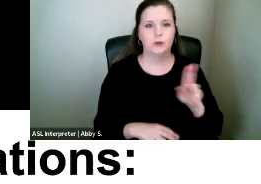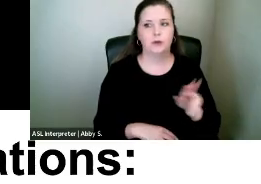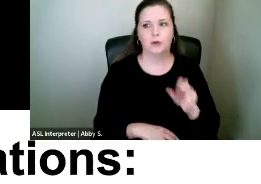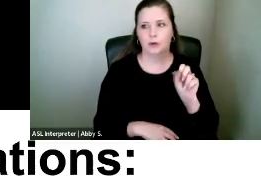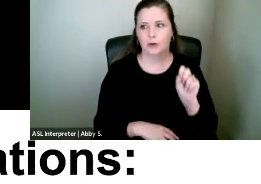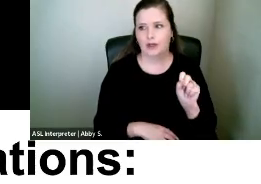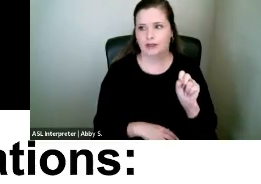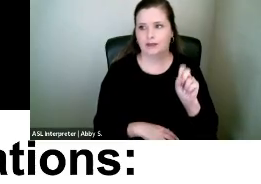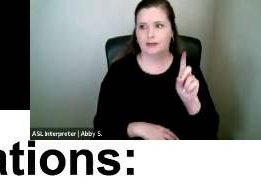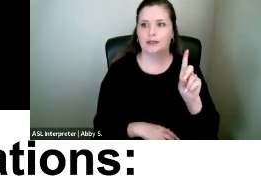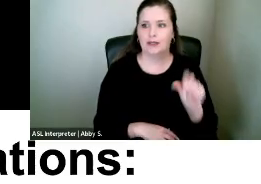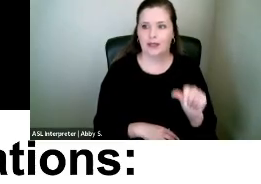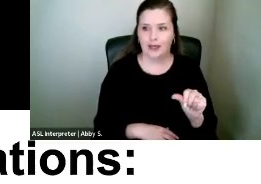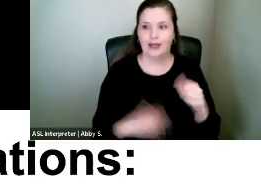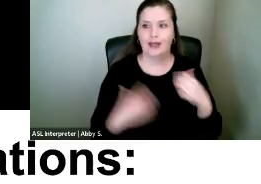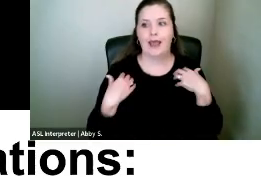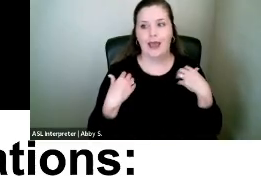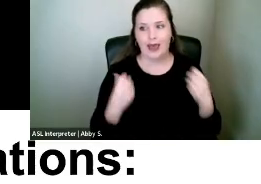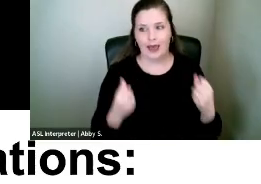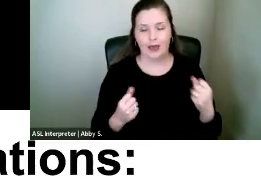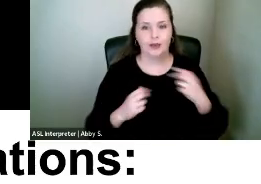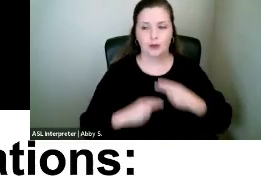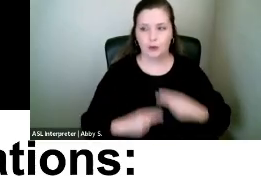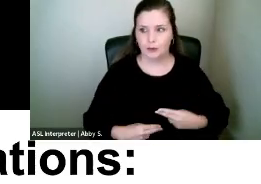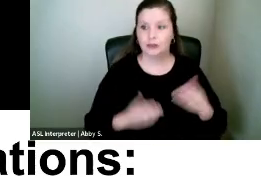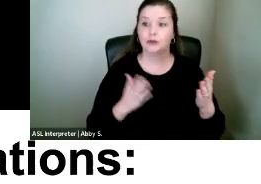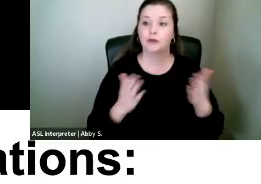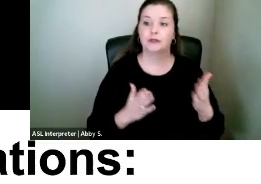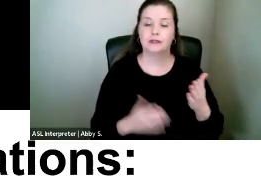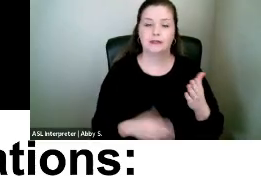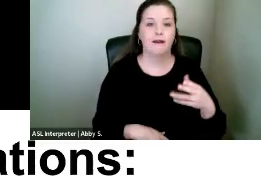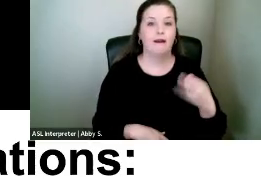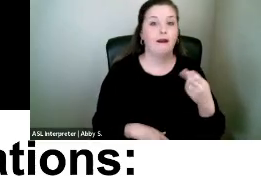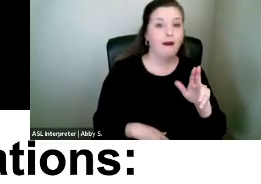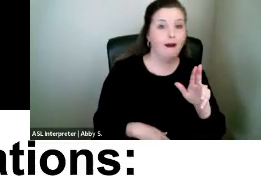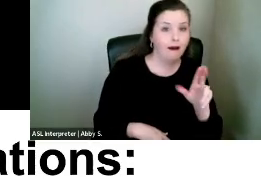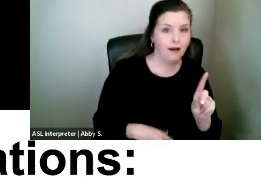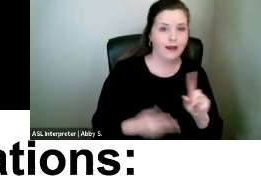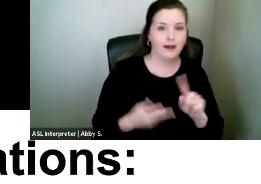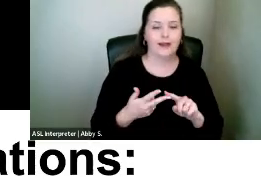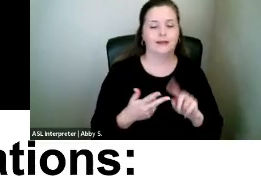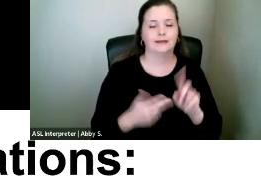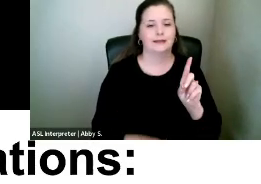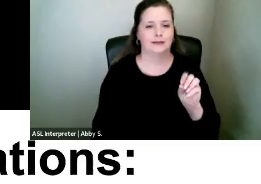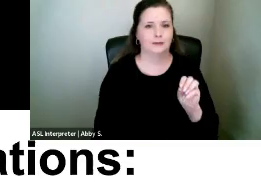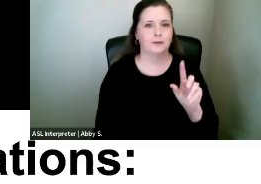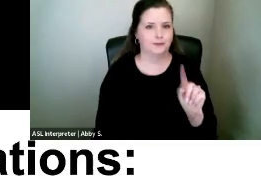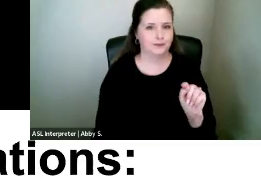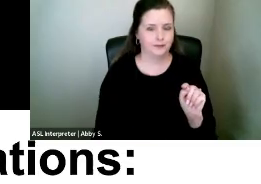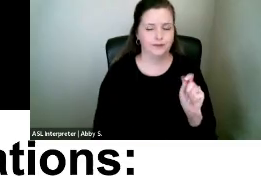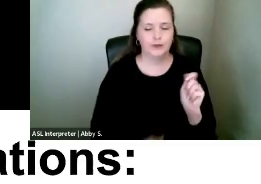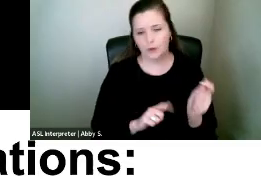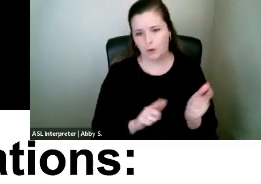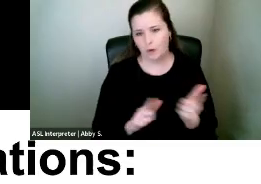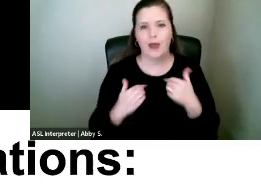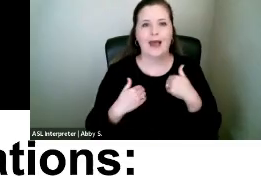and Human Services, HUD, and Department of Transportation. They all possess independent authority to provide